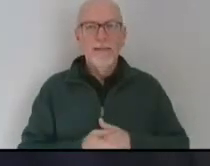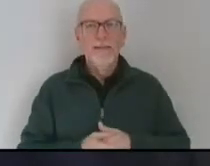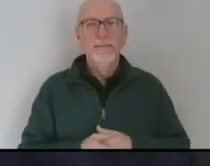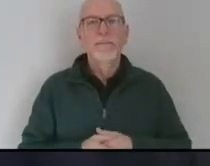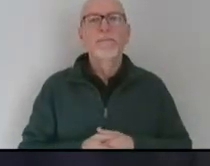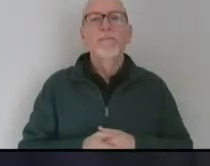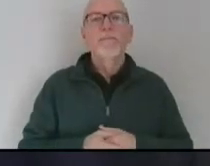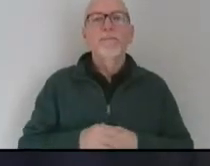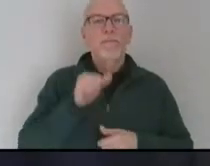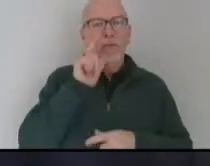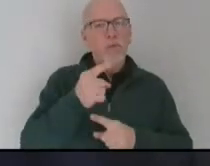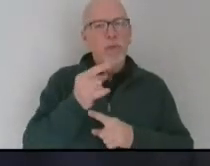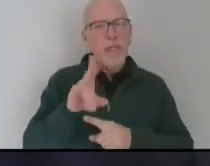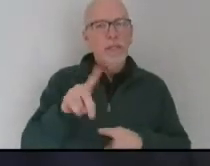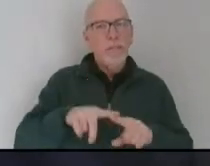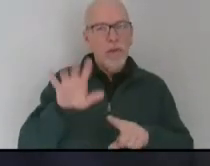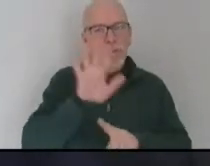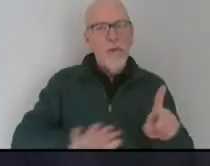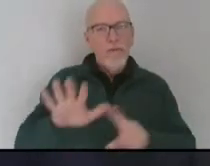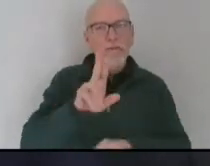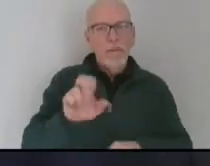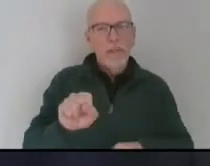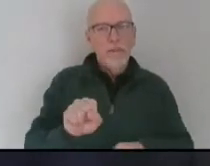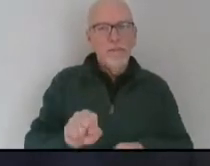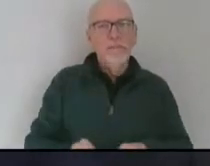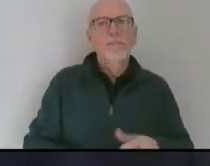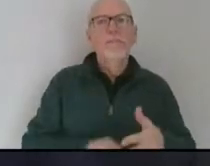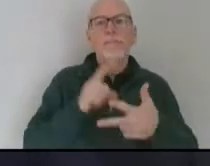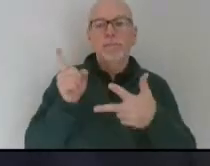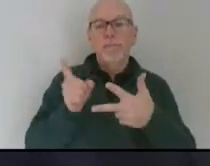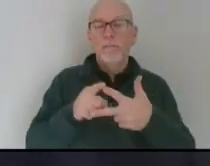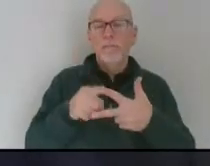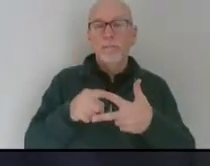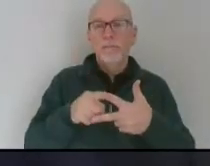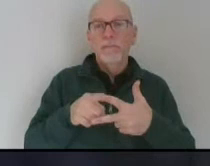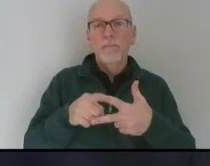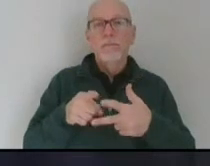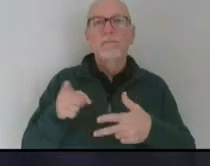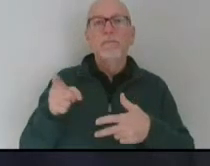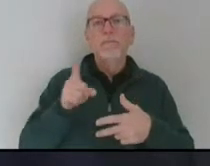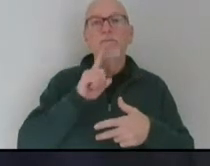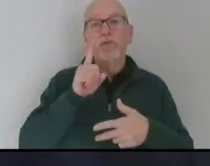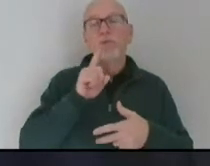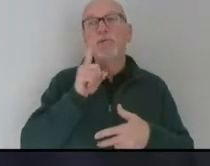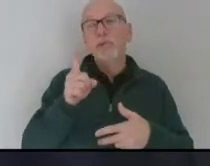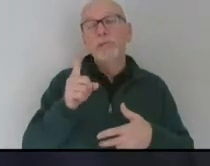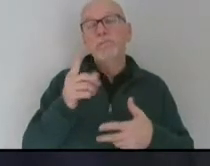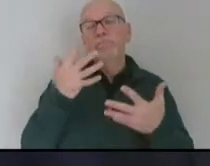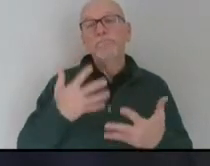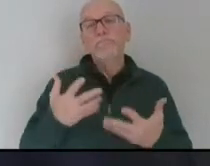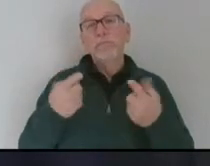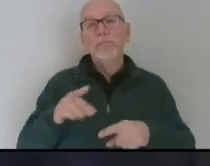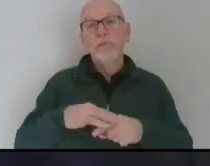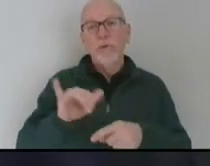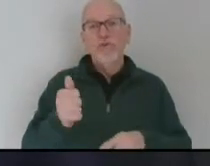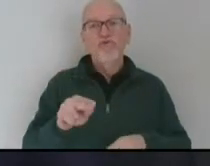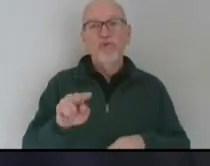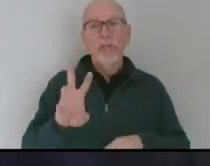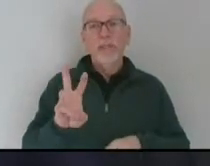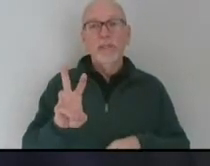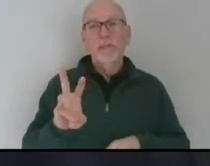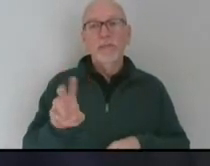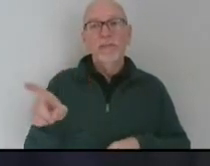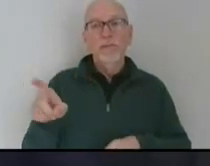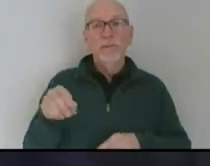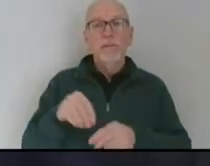not only here in Indiana but around the country. Second was the really, really unfortunate events that occurred on January the 6th